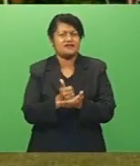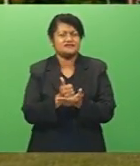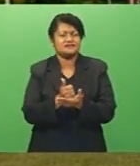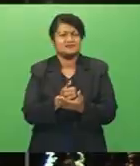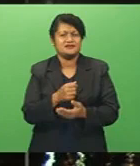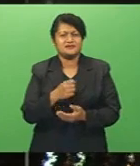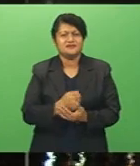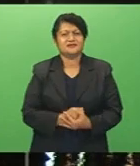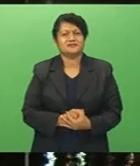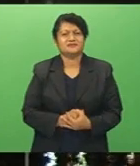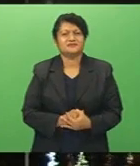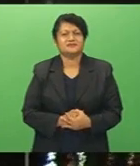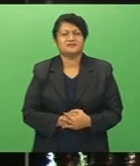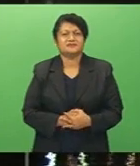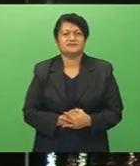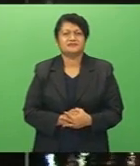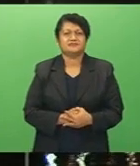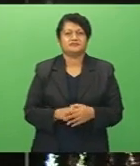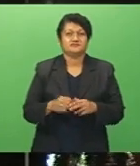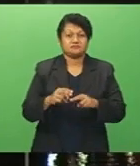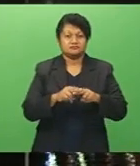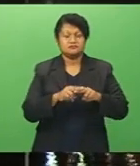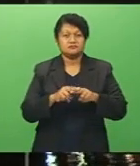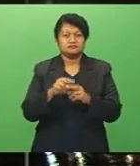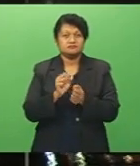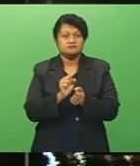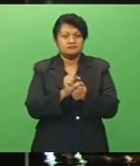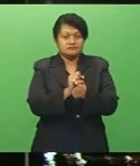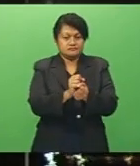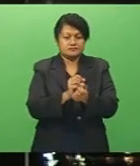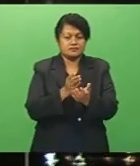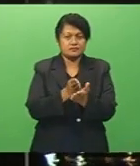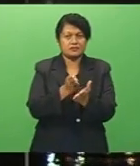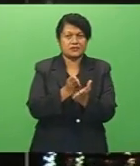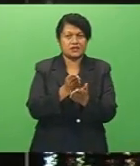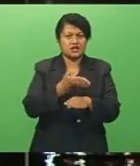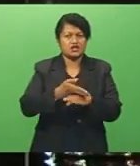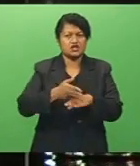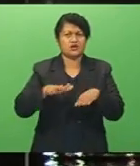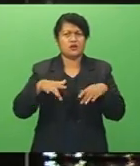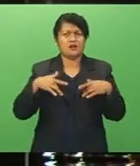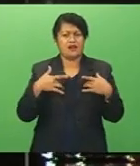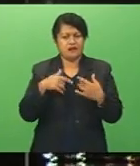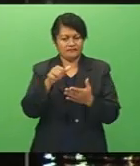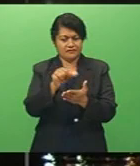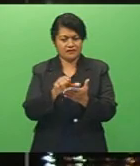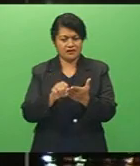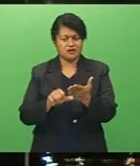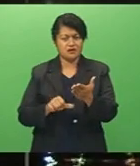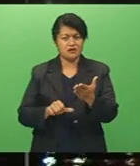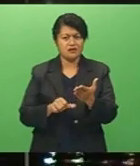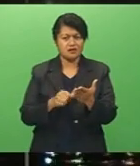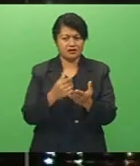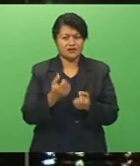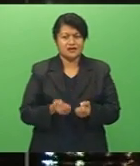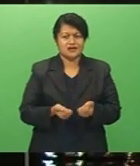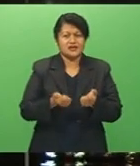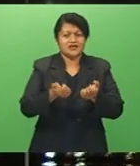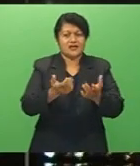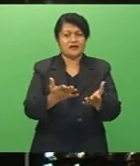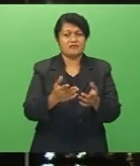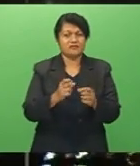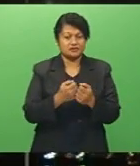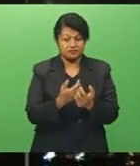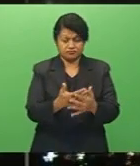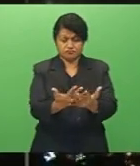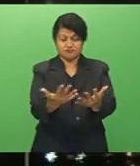FBC News. The Fiji Corrections Service's new Life Art exhibition gave the public an opportunity to view the work